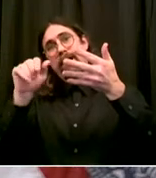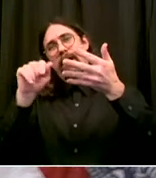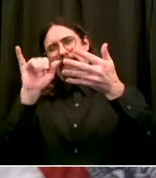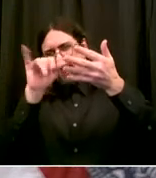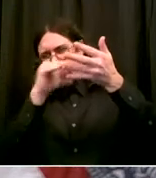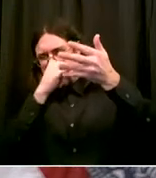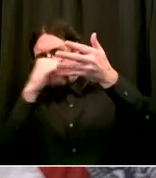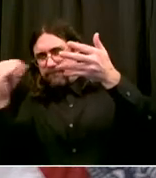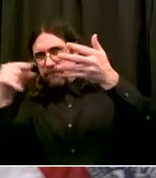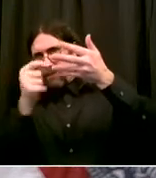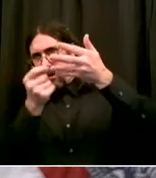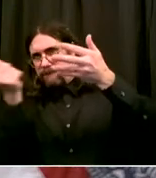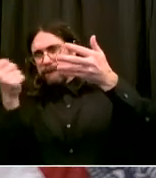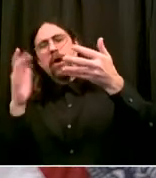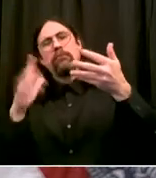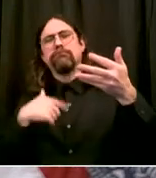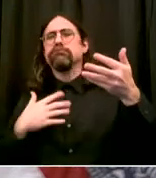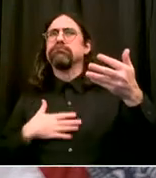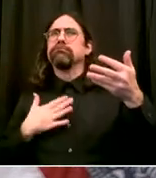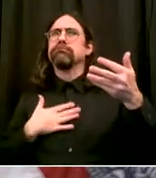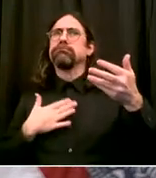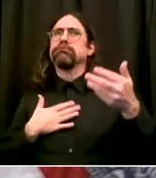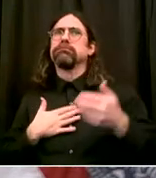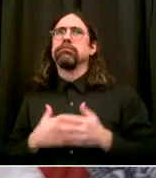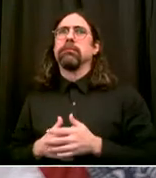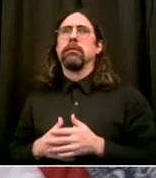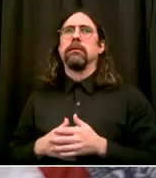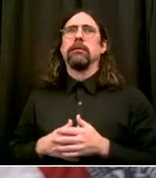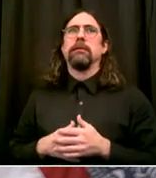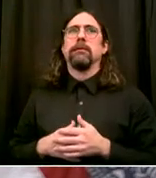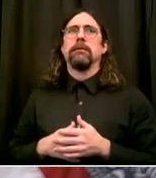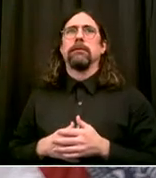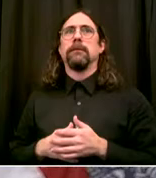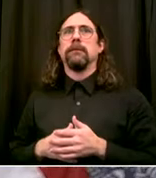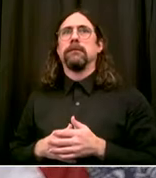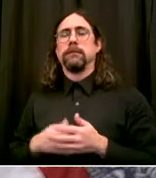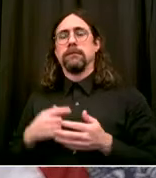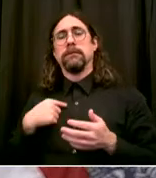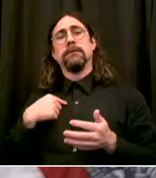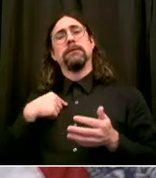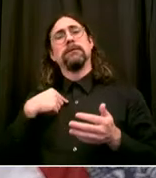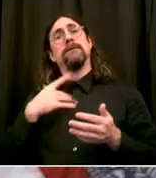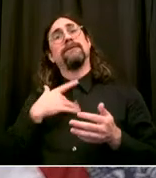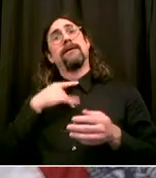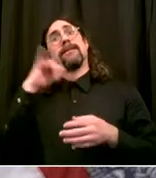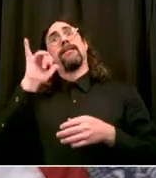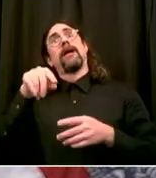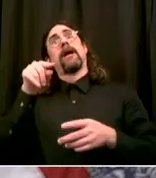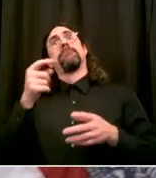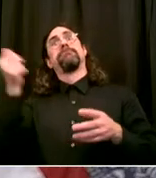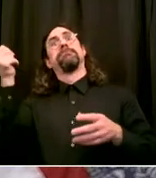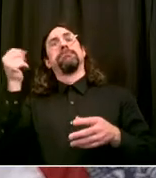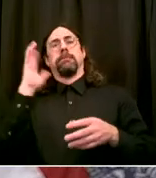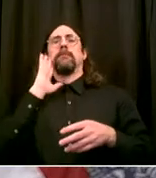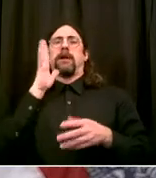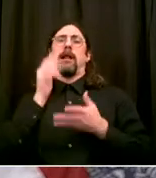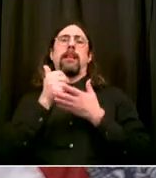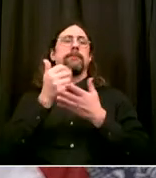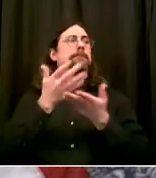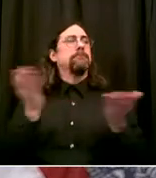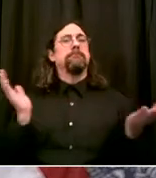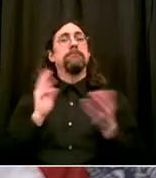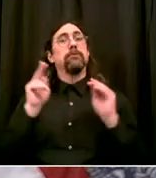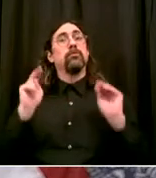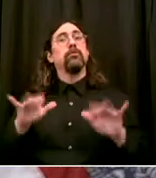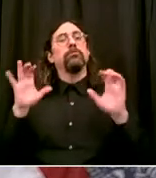us be safer. So I am very much looking forward to a day where we can do the fuller release. As soon as we get clearance from the courts, we're going to progress with